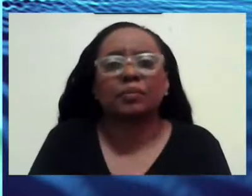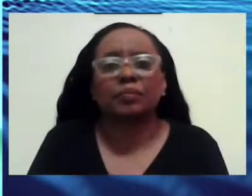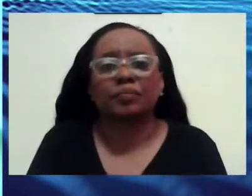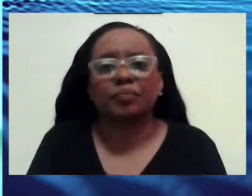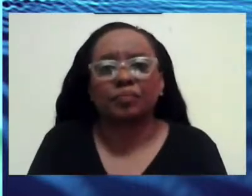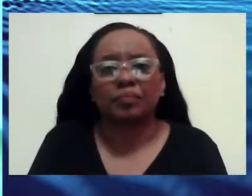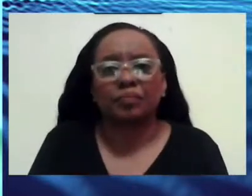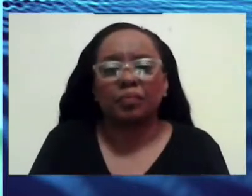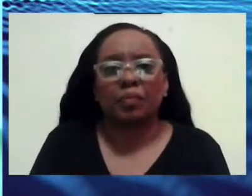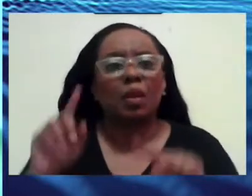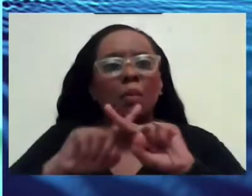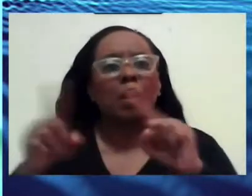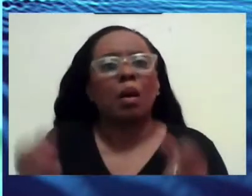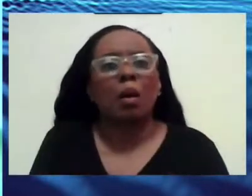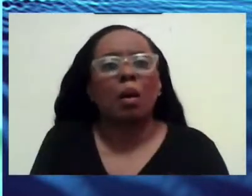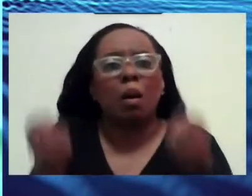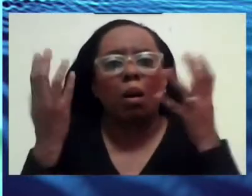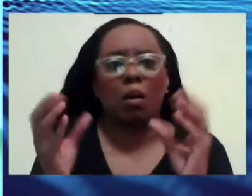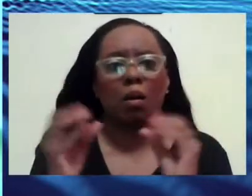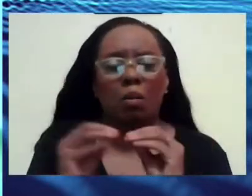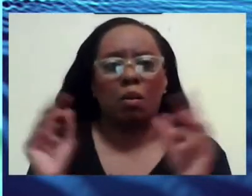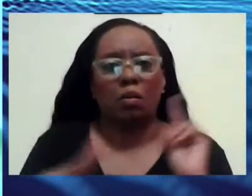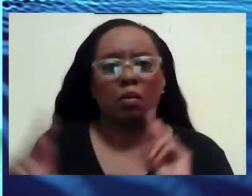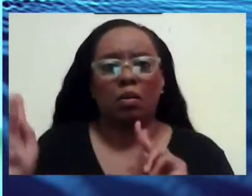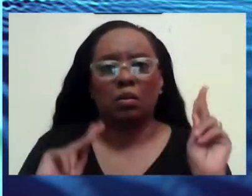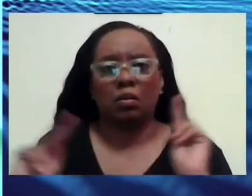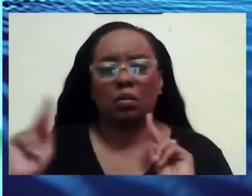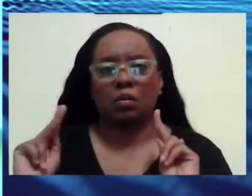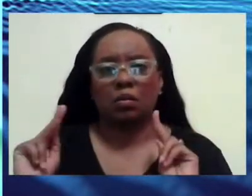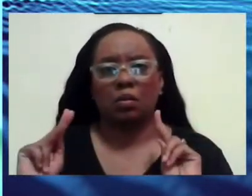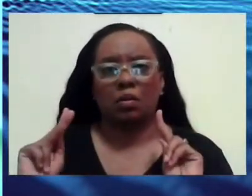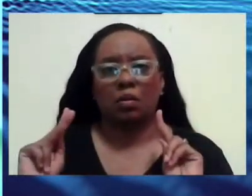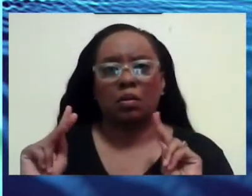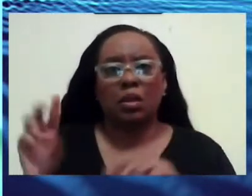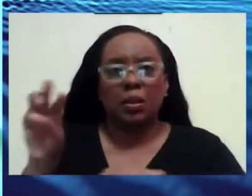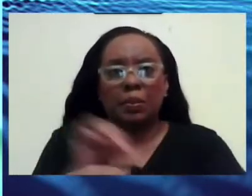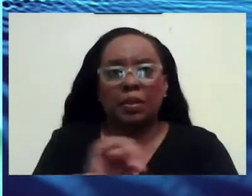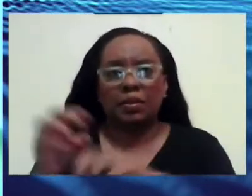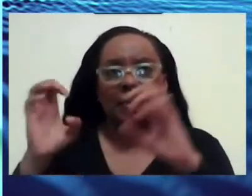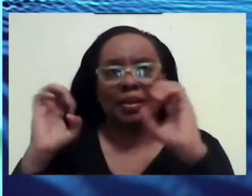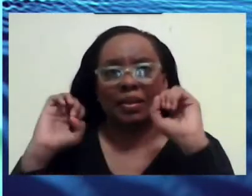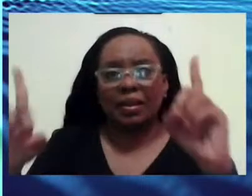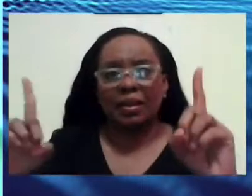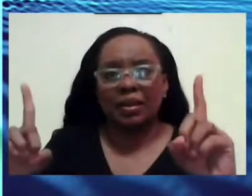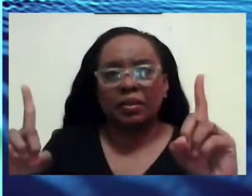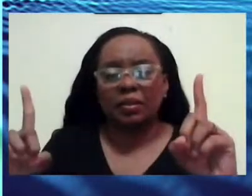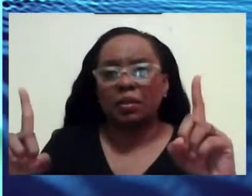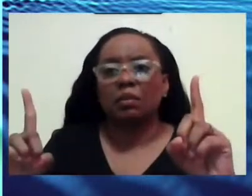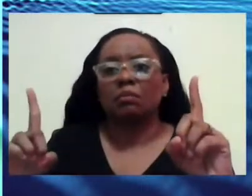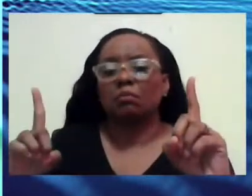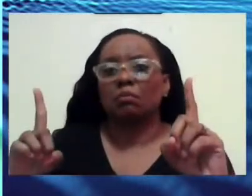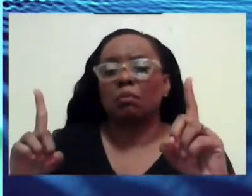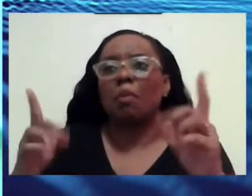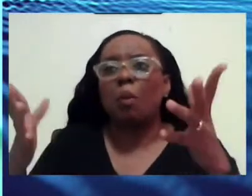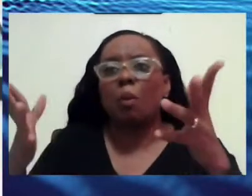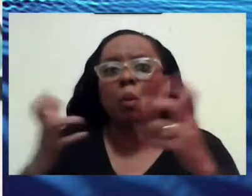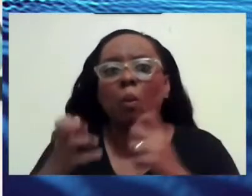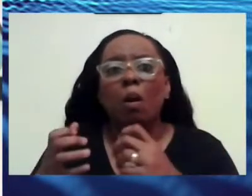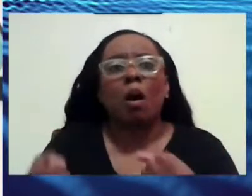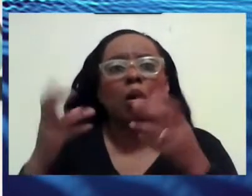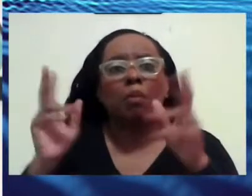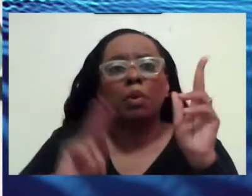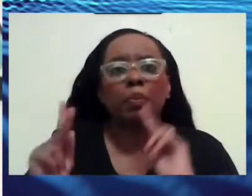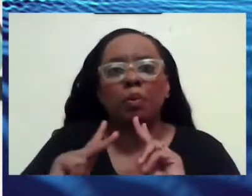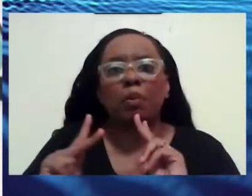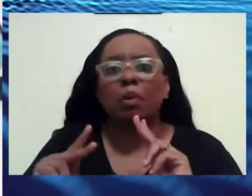is the Ministry of Education in a position to actually bring on to help with this cleanup over the next couple of weeks? Well,